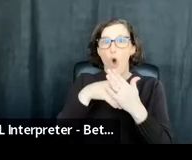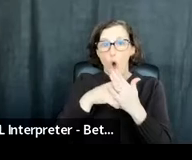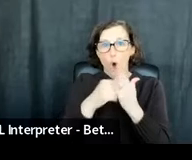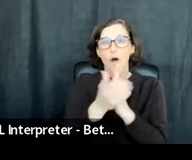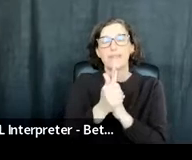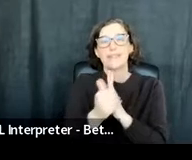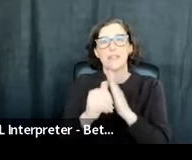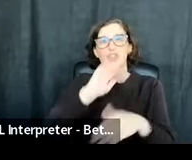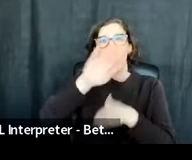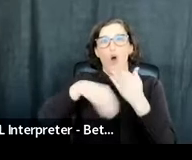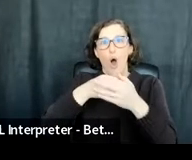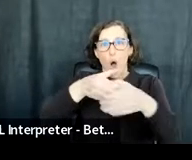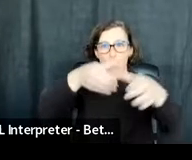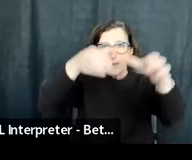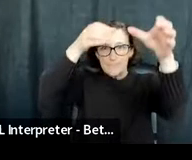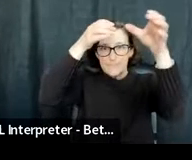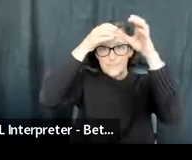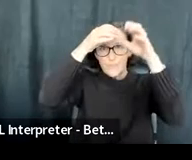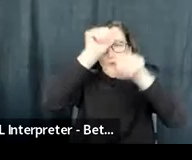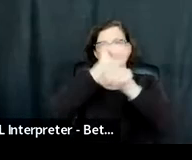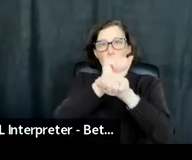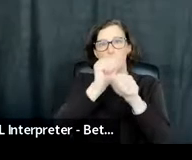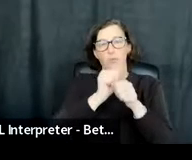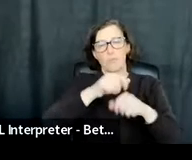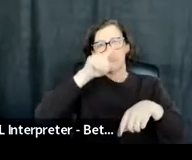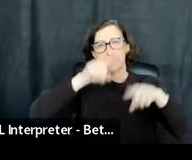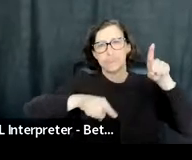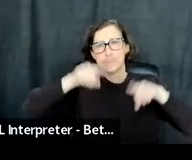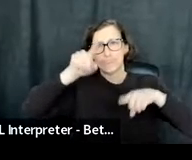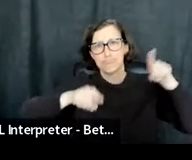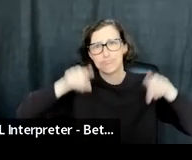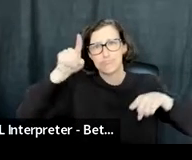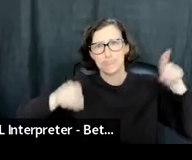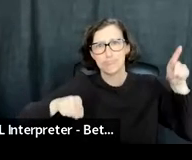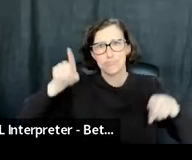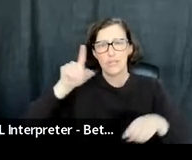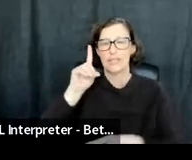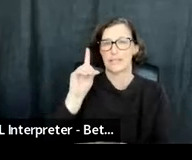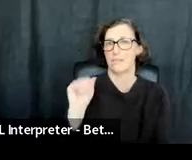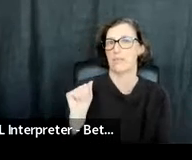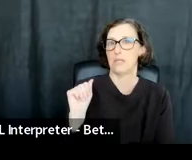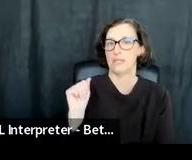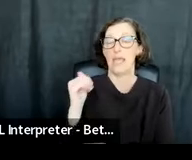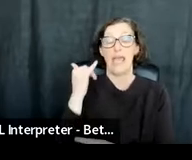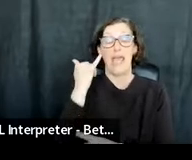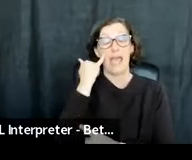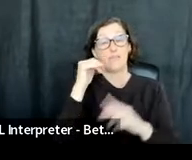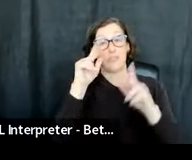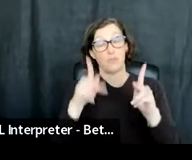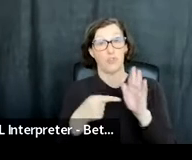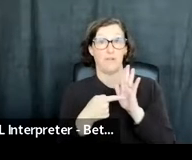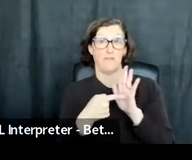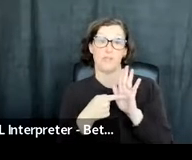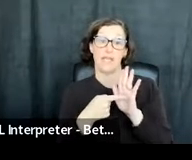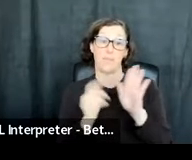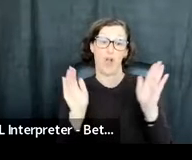knowledge of how to work with a wide range of specific disabilities. And if it's somebody who maybe, say, has a focus